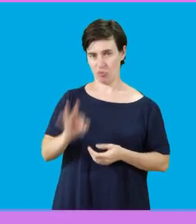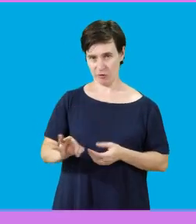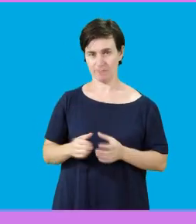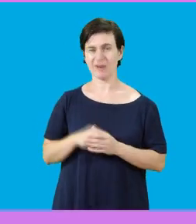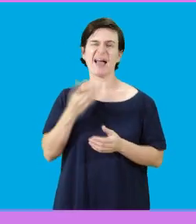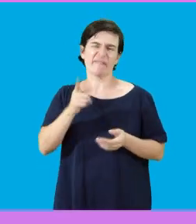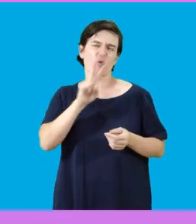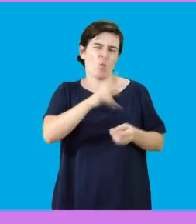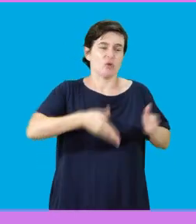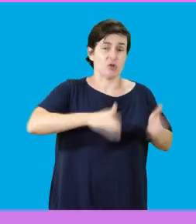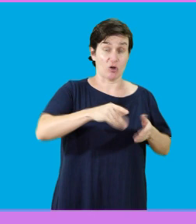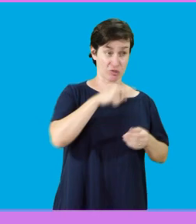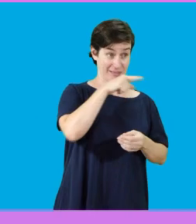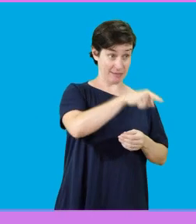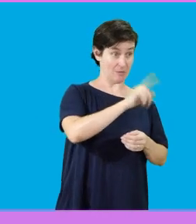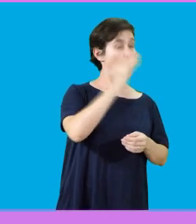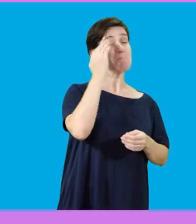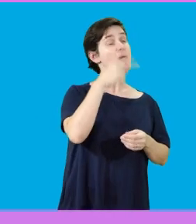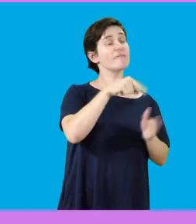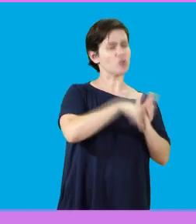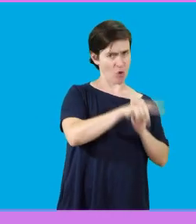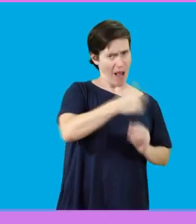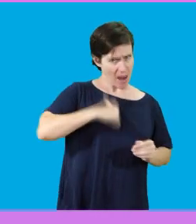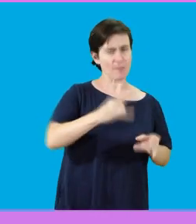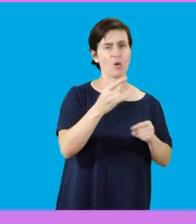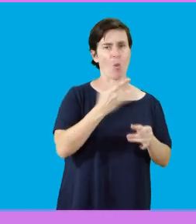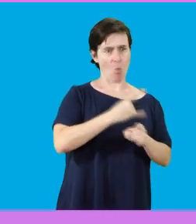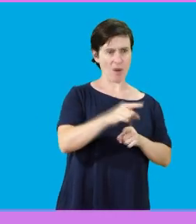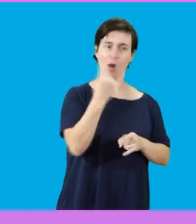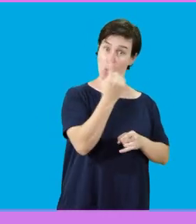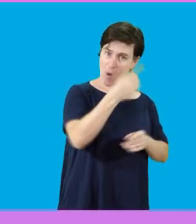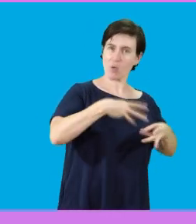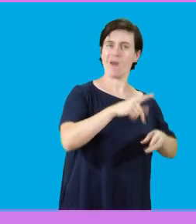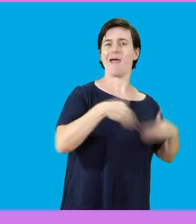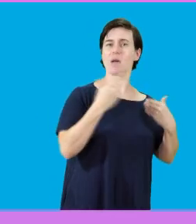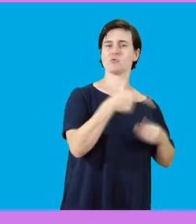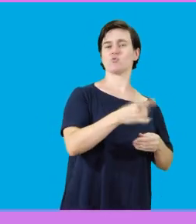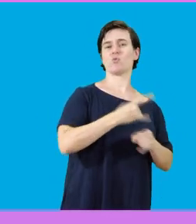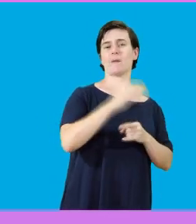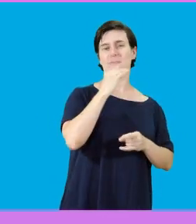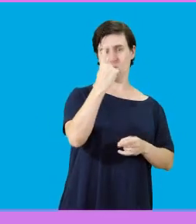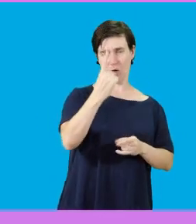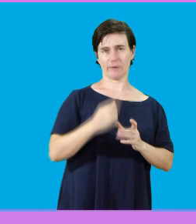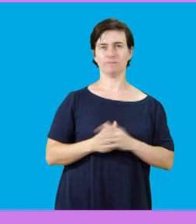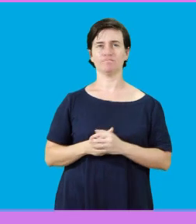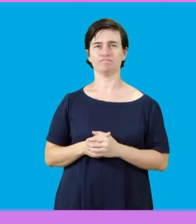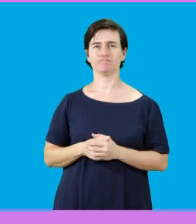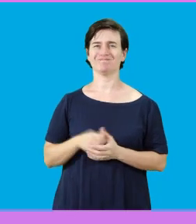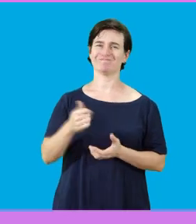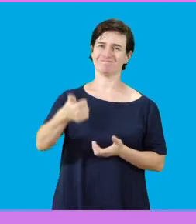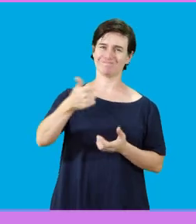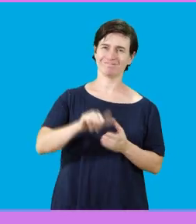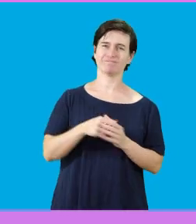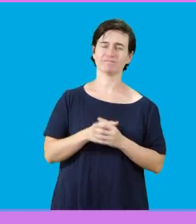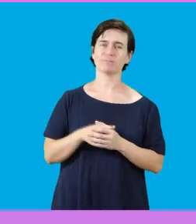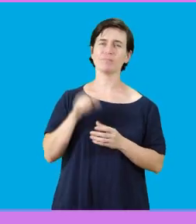to 1/3 when you're watching a soccer match. Then the relative frequency now, this is the number of time an